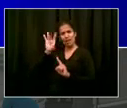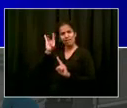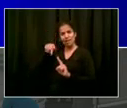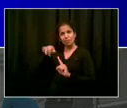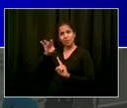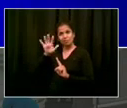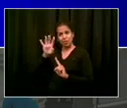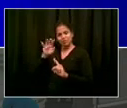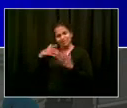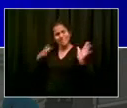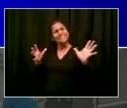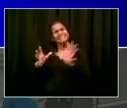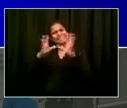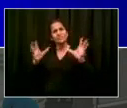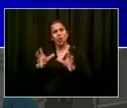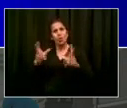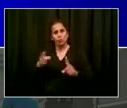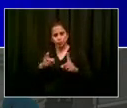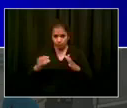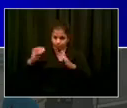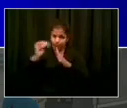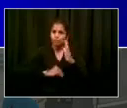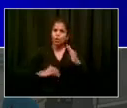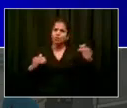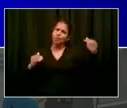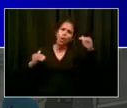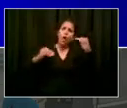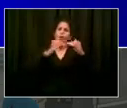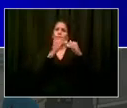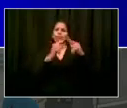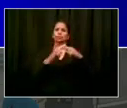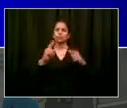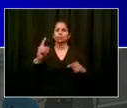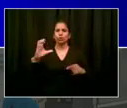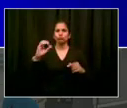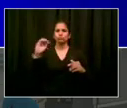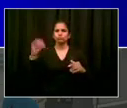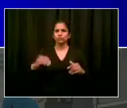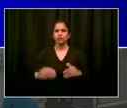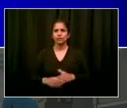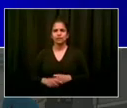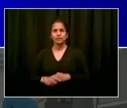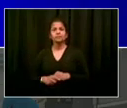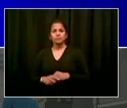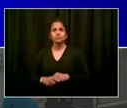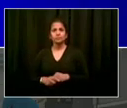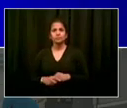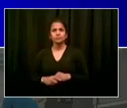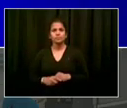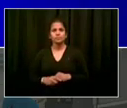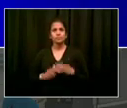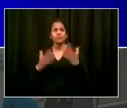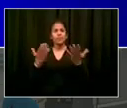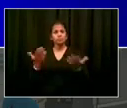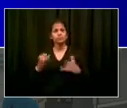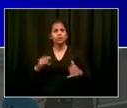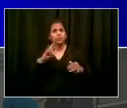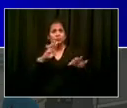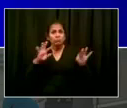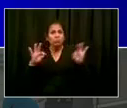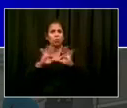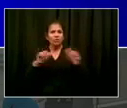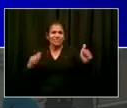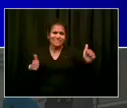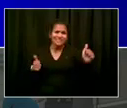have to catch up as best we can. And every effort, we all know, was made to try and discourage people. And this is a very cynical strategy that came